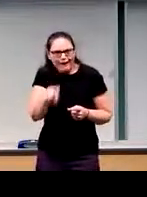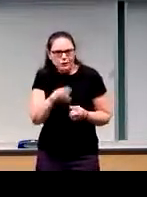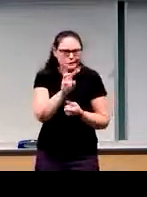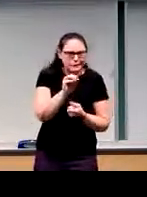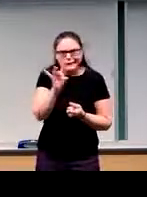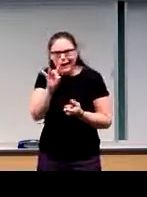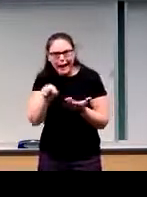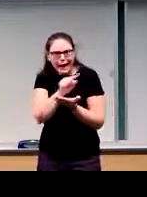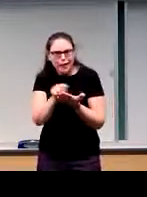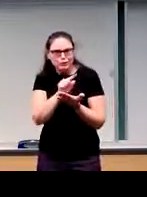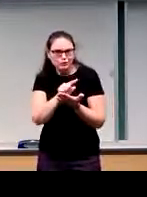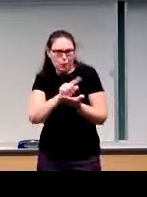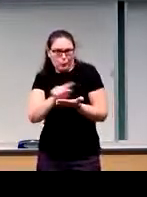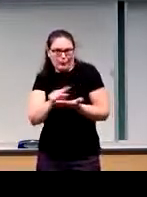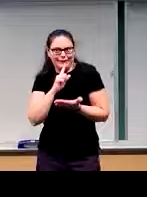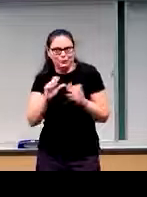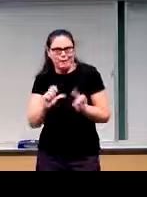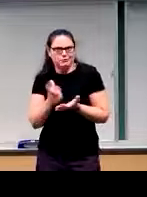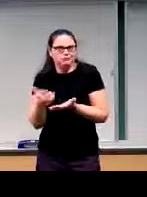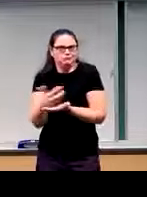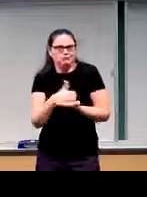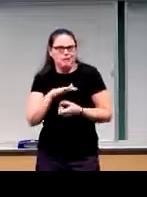Those are work policies that might help.